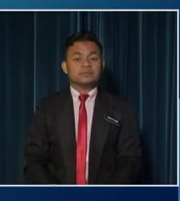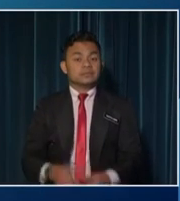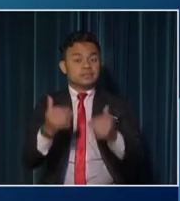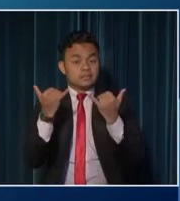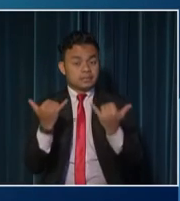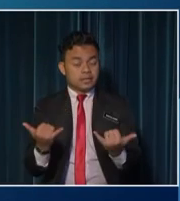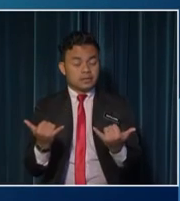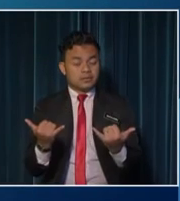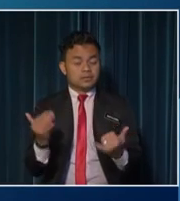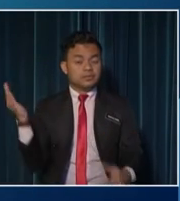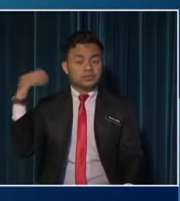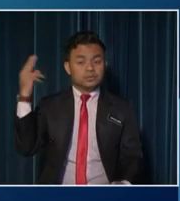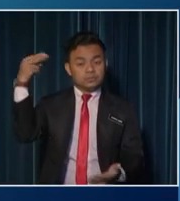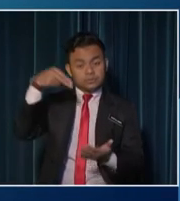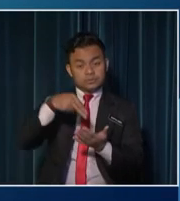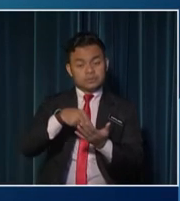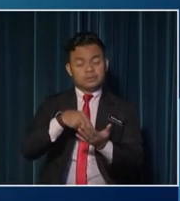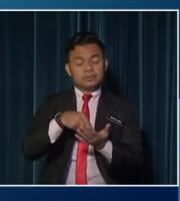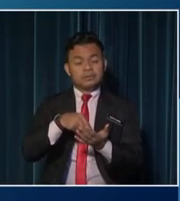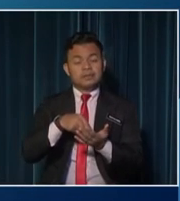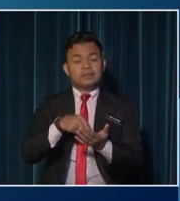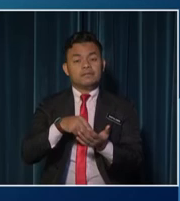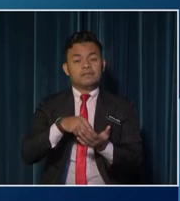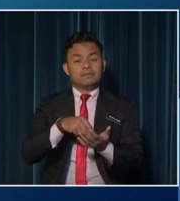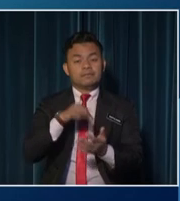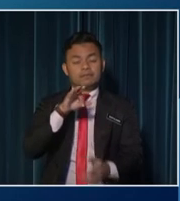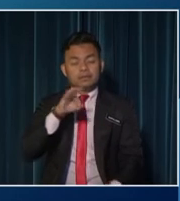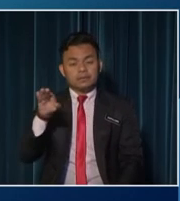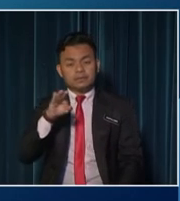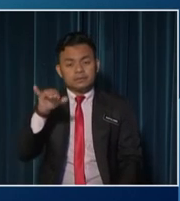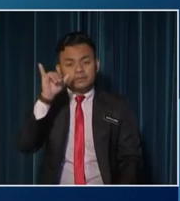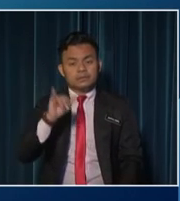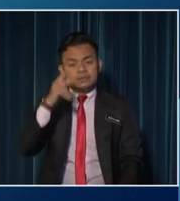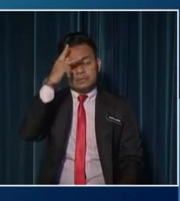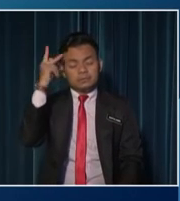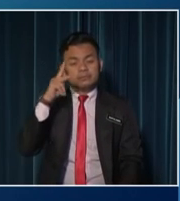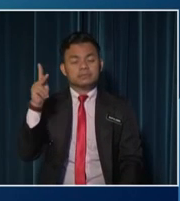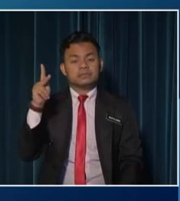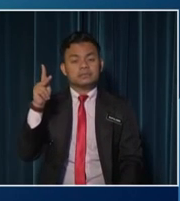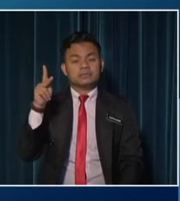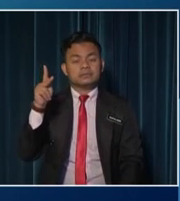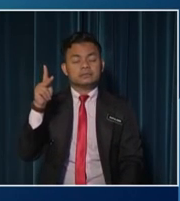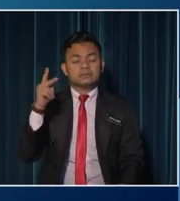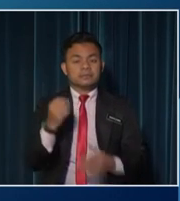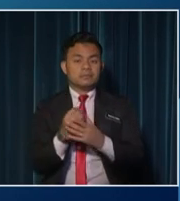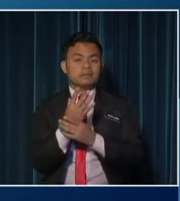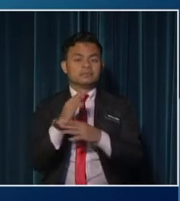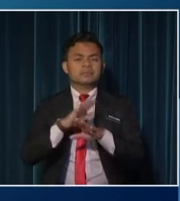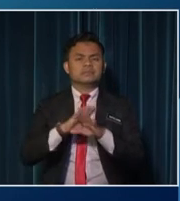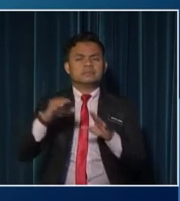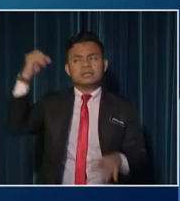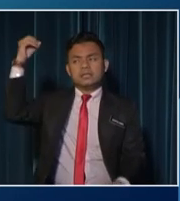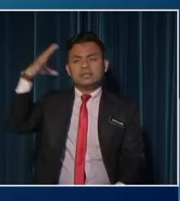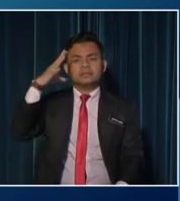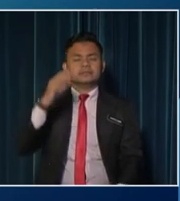Now, let's recall the factors that cause the bulb to not light up.